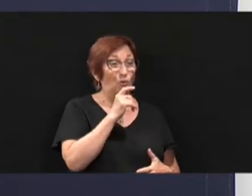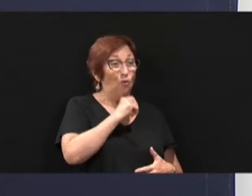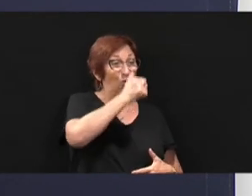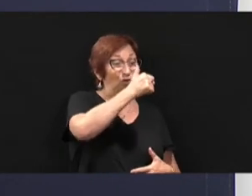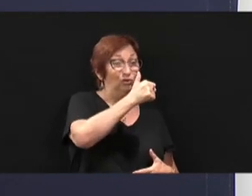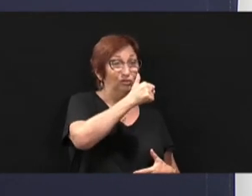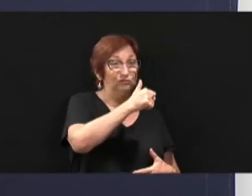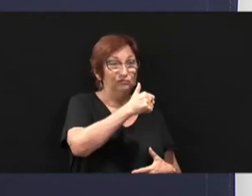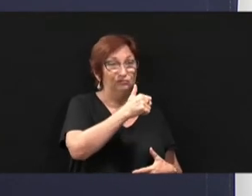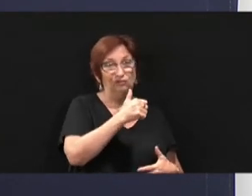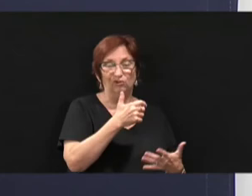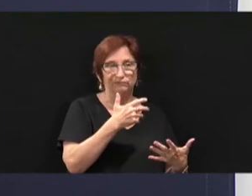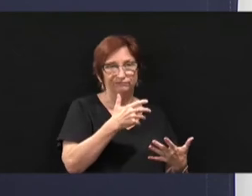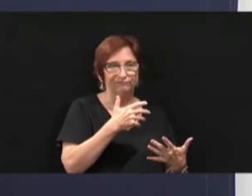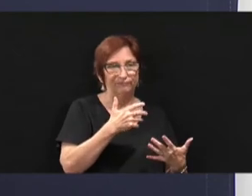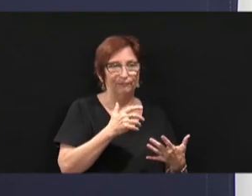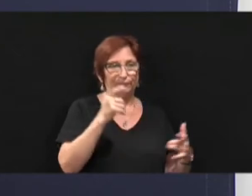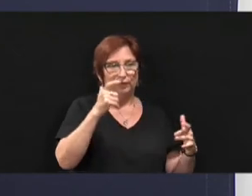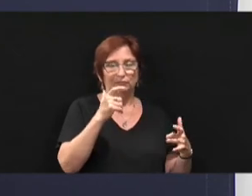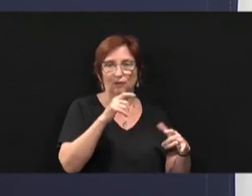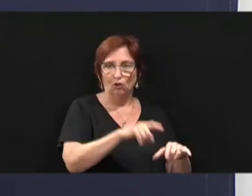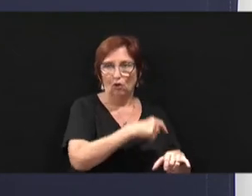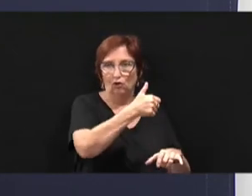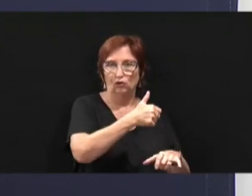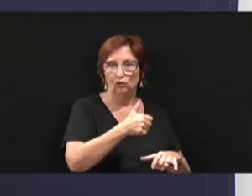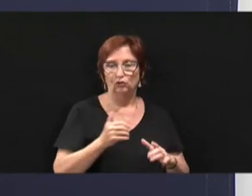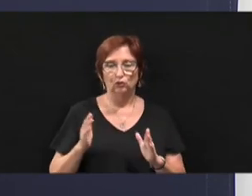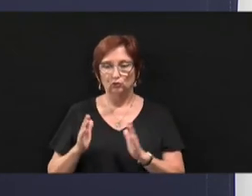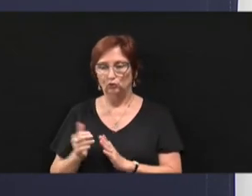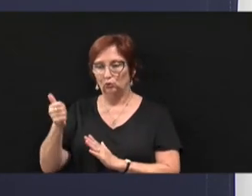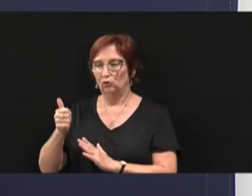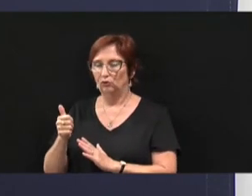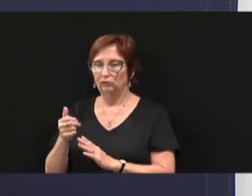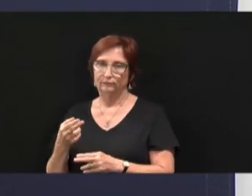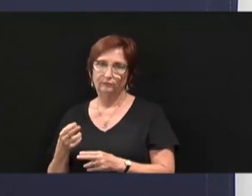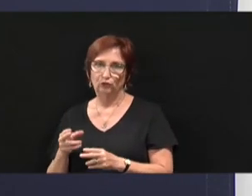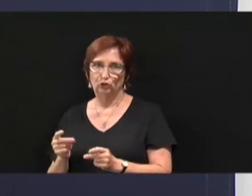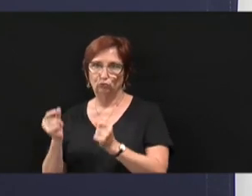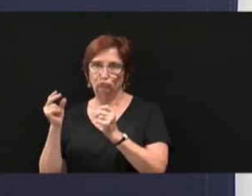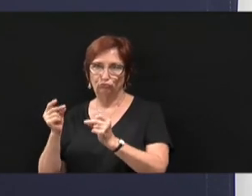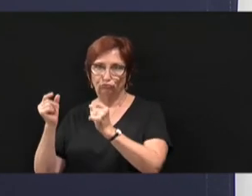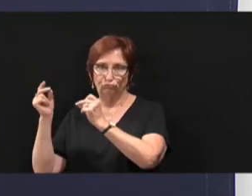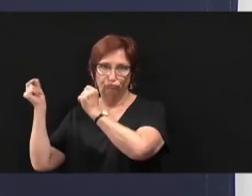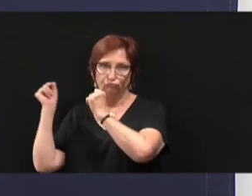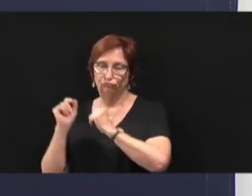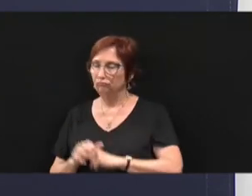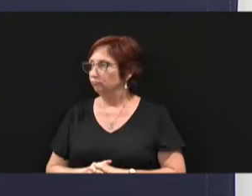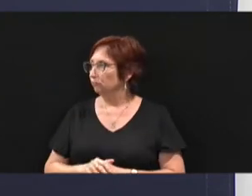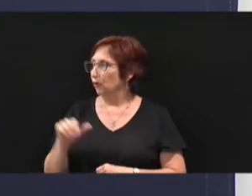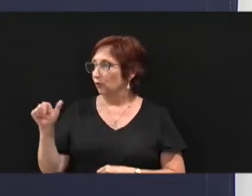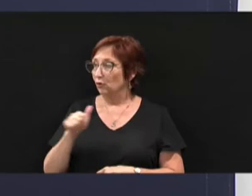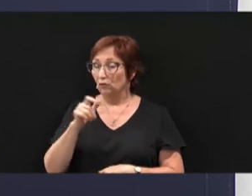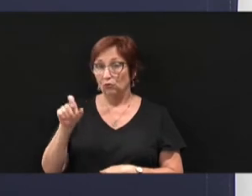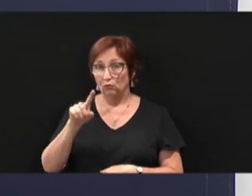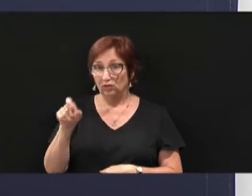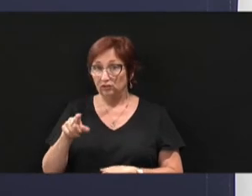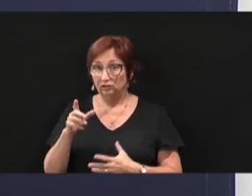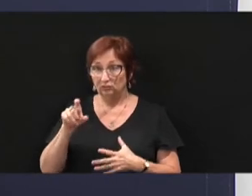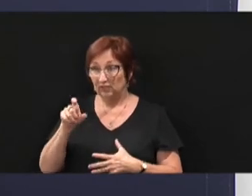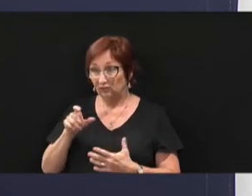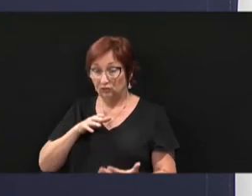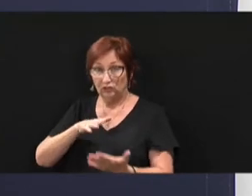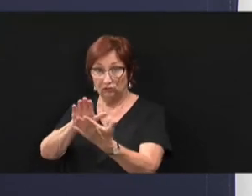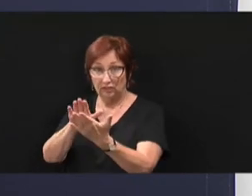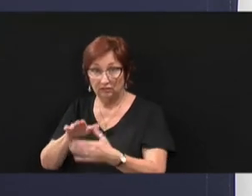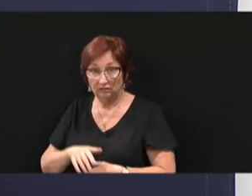shorter, just the sound. Okay? Were there other questions or were you going to address those?